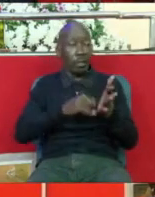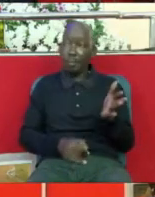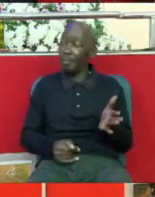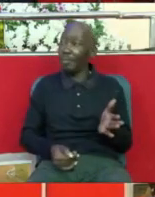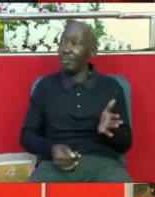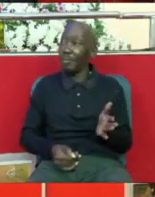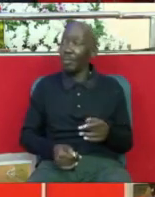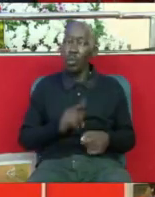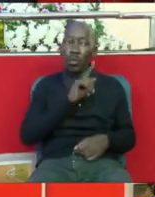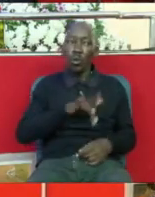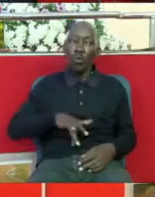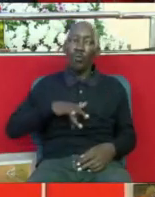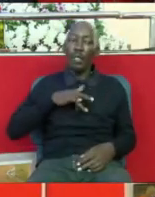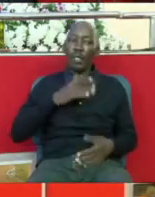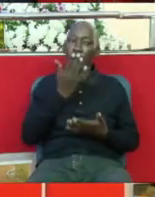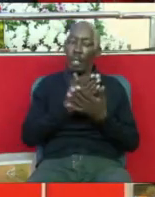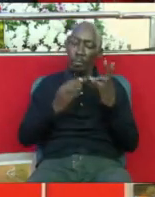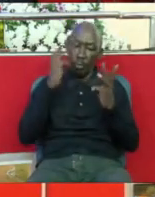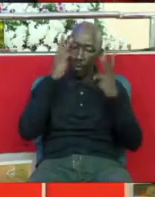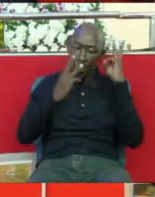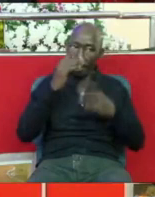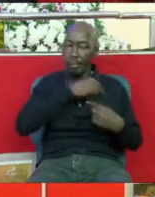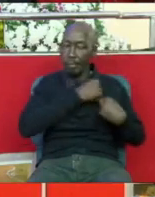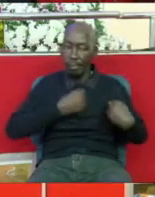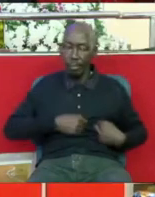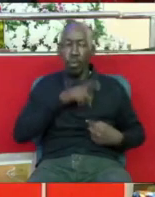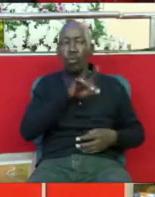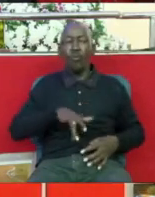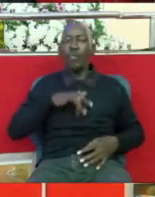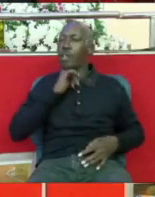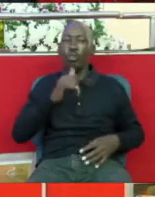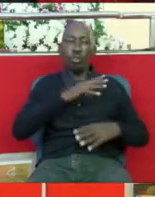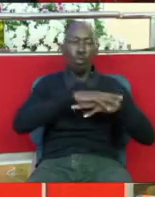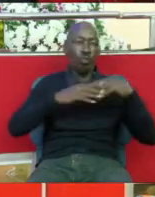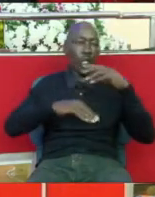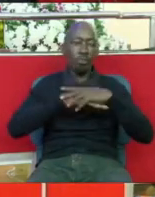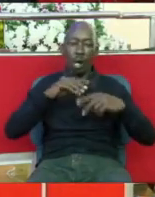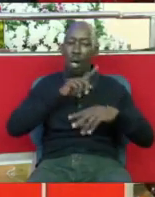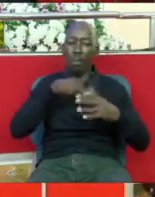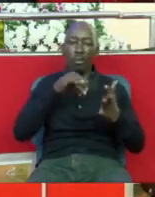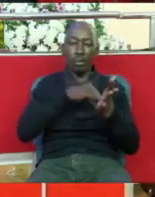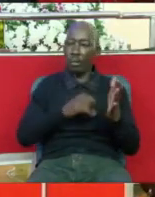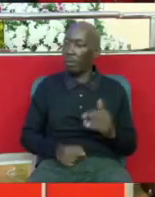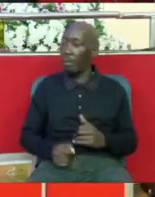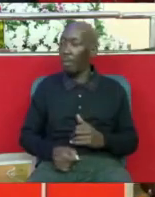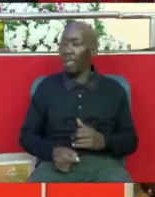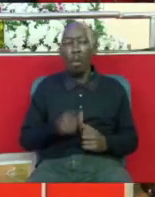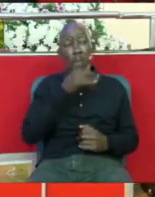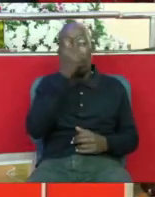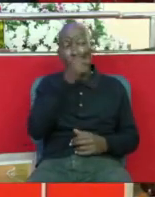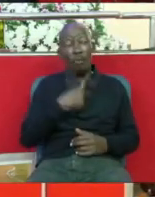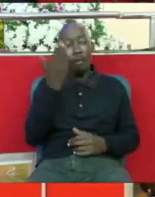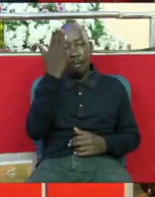ukilifikiria. You feel some anxiety in you. Unahisi wasiwasi. You feel uncomfortable about it. Unahisi kwamba hauna amani na jambo hilo. Because you have never been